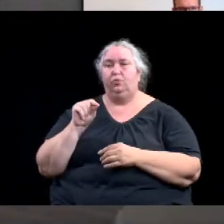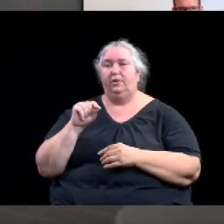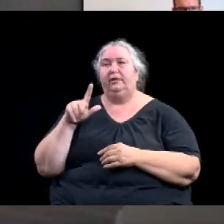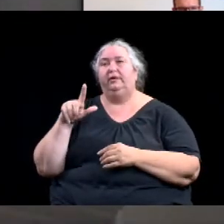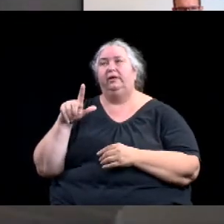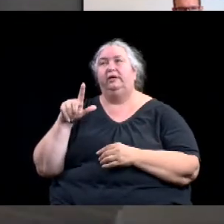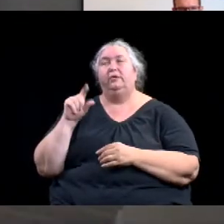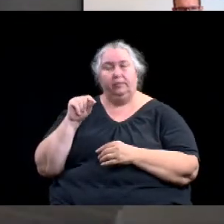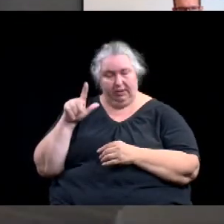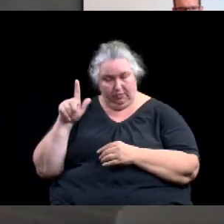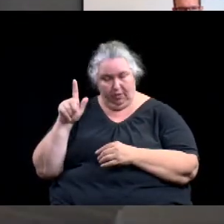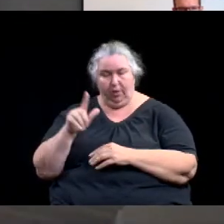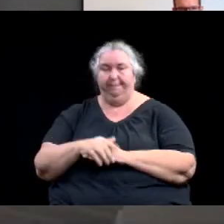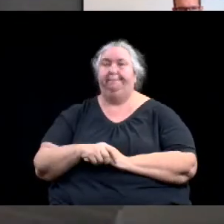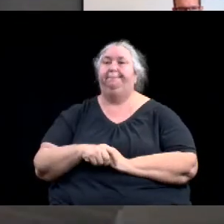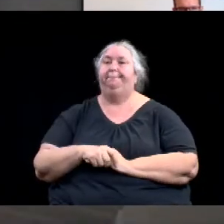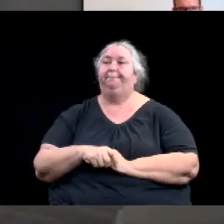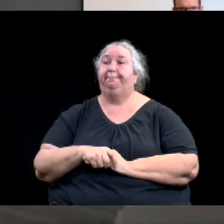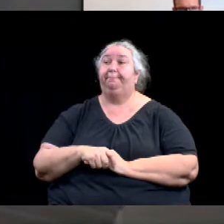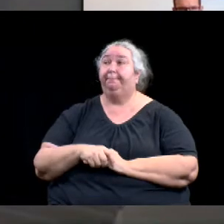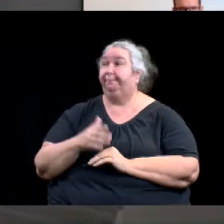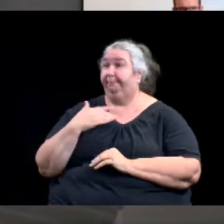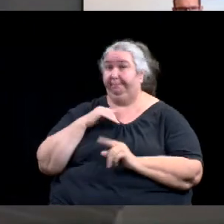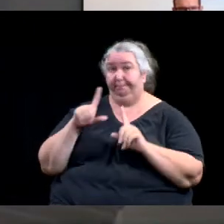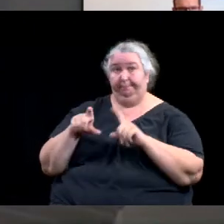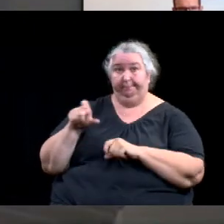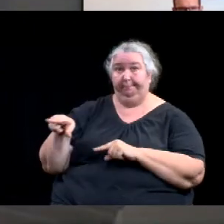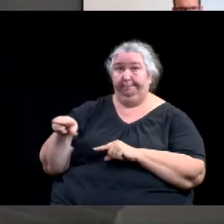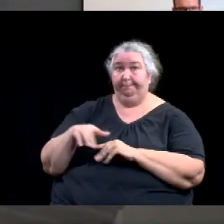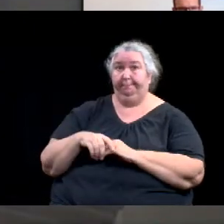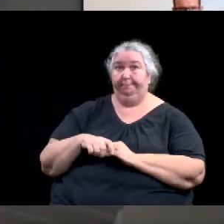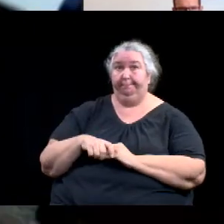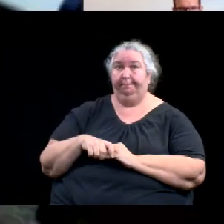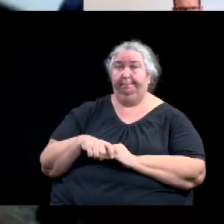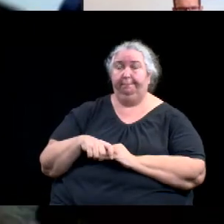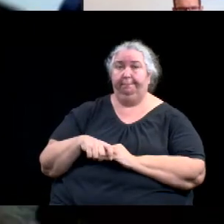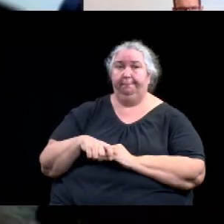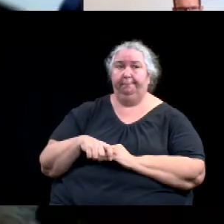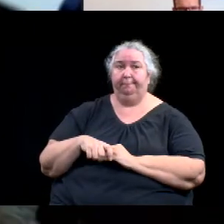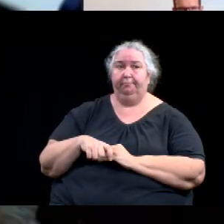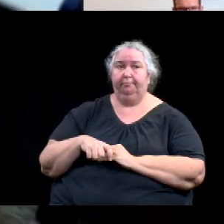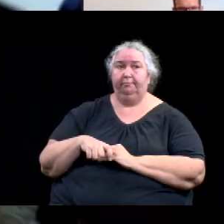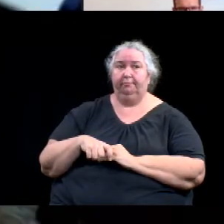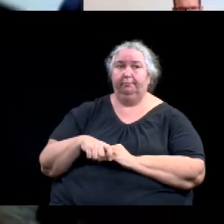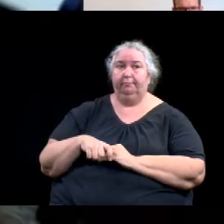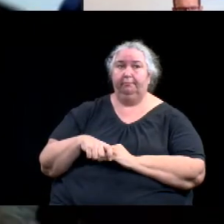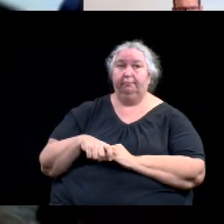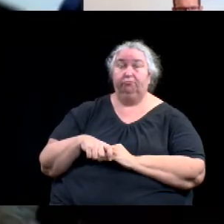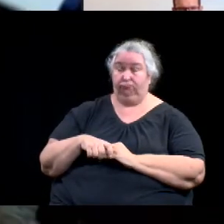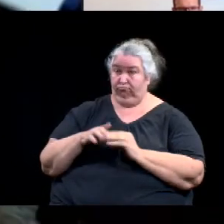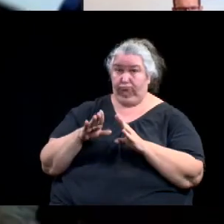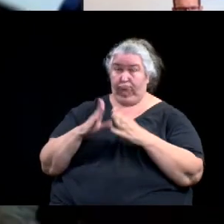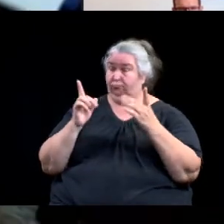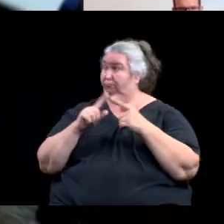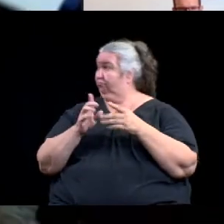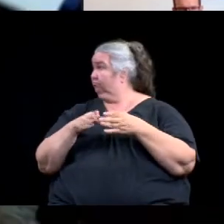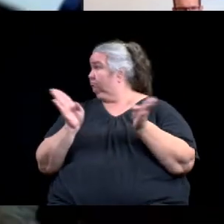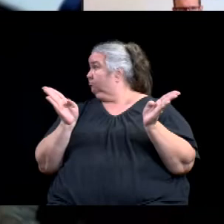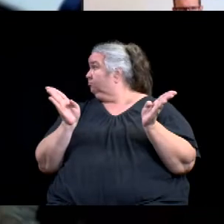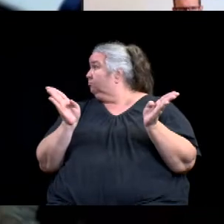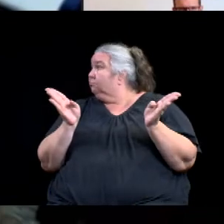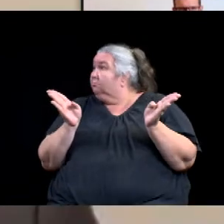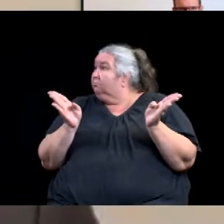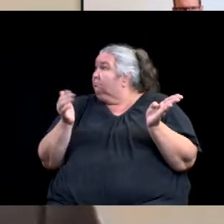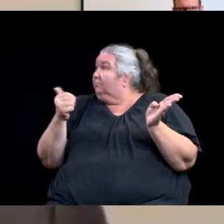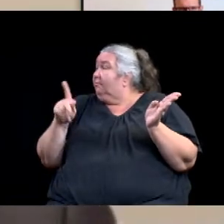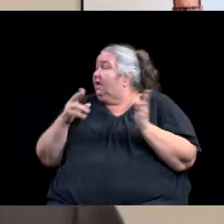We will open a public hearing for comments. Did anyone register to speak? No, sir. We'll close the public hearing. Is there a motion? Motion